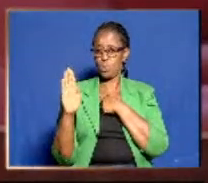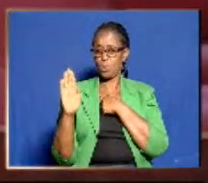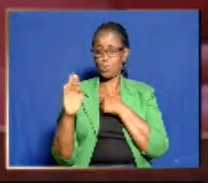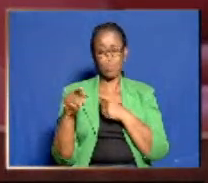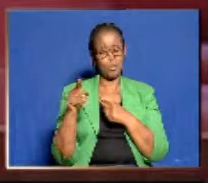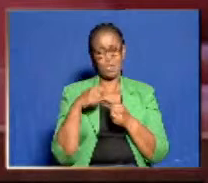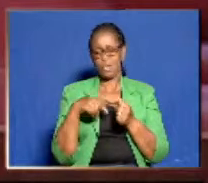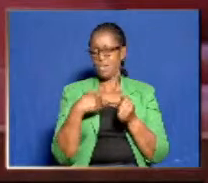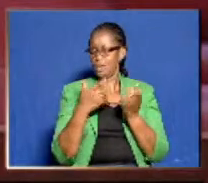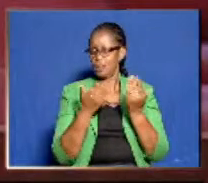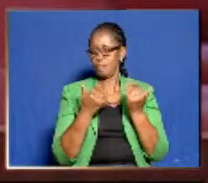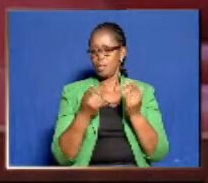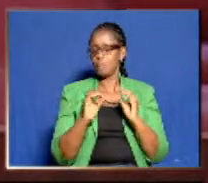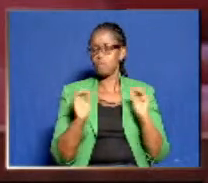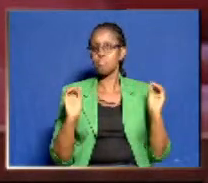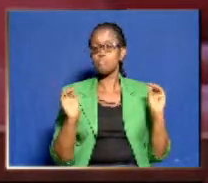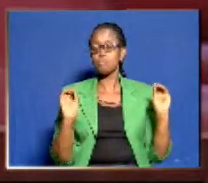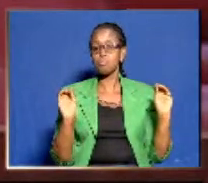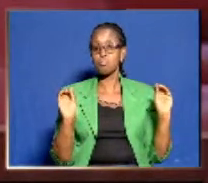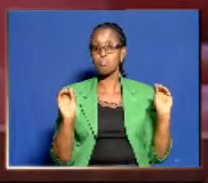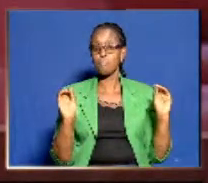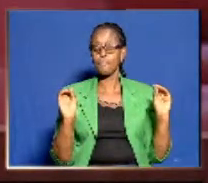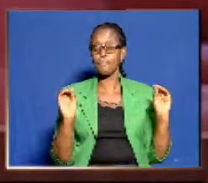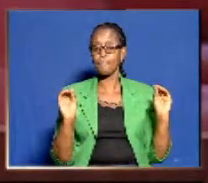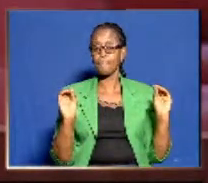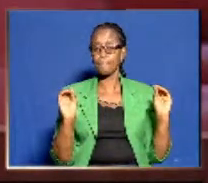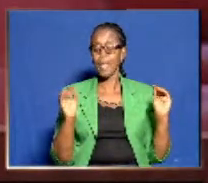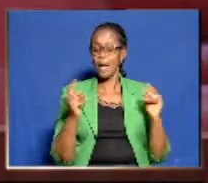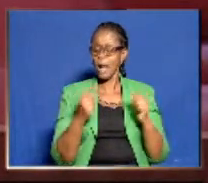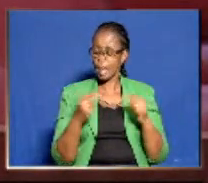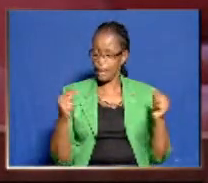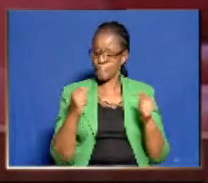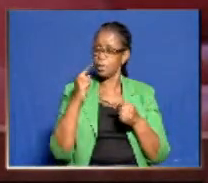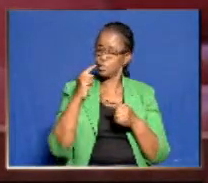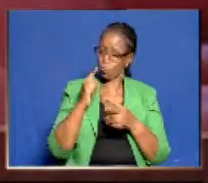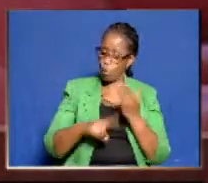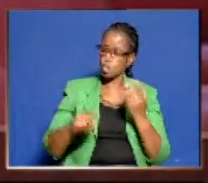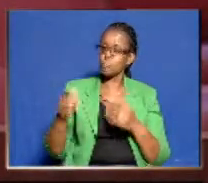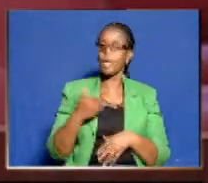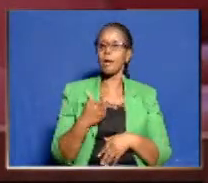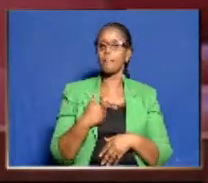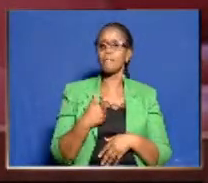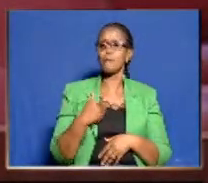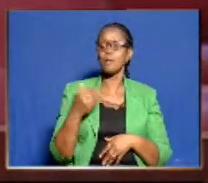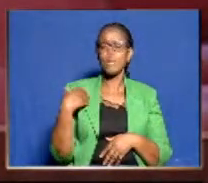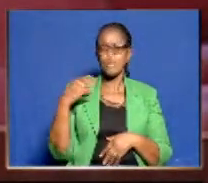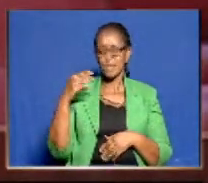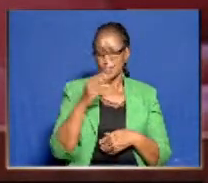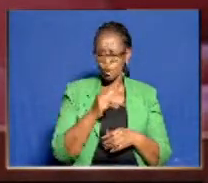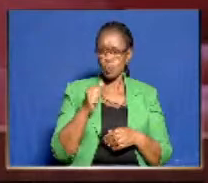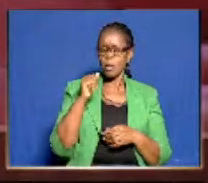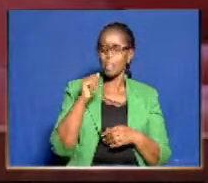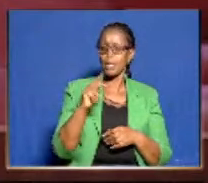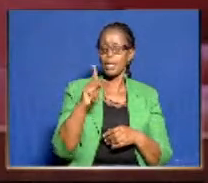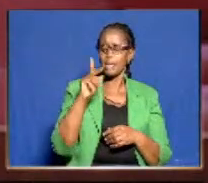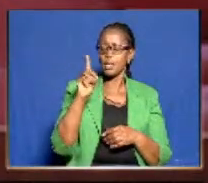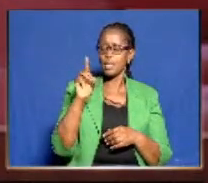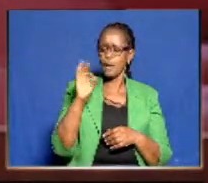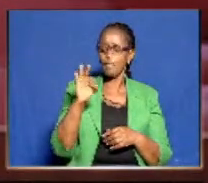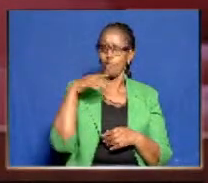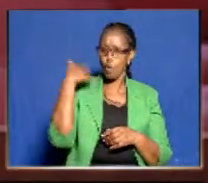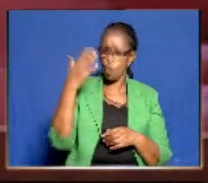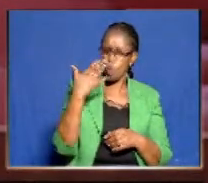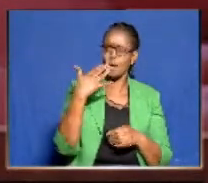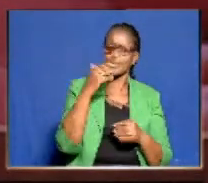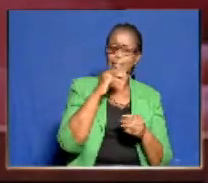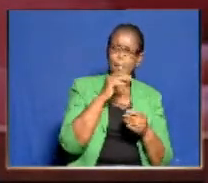or against the assumption that most of us have, that Kenya Army or the defense forces are given their money in full. Honorable